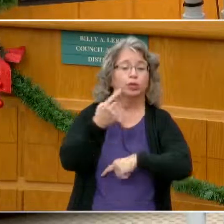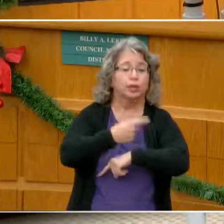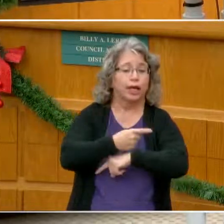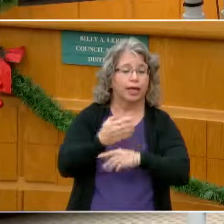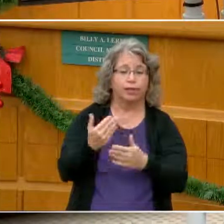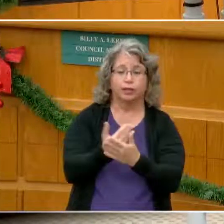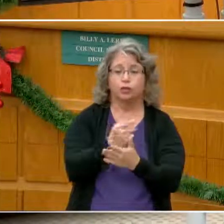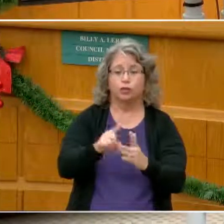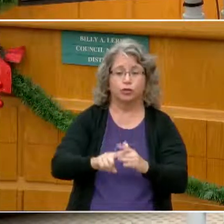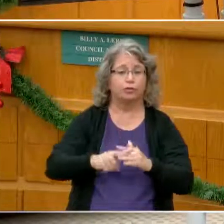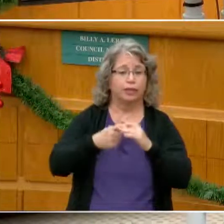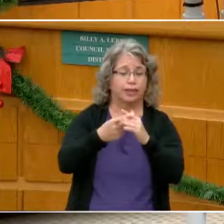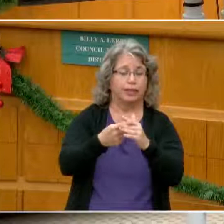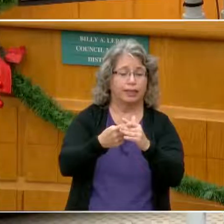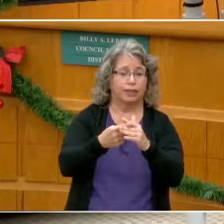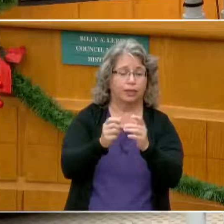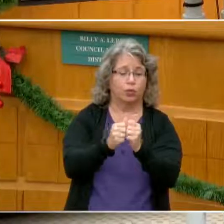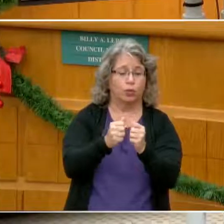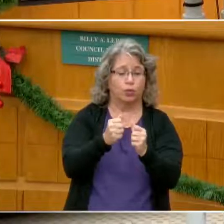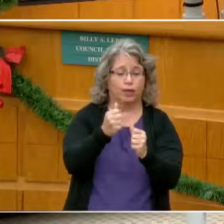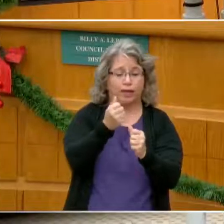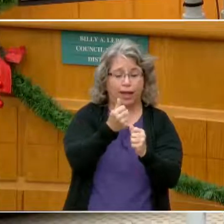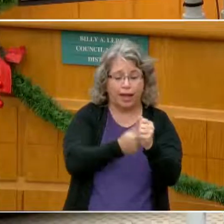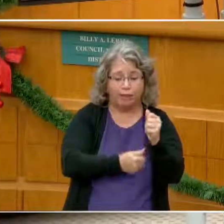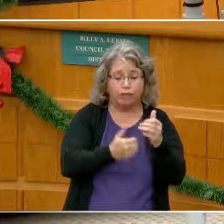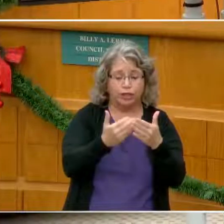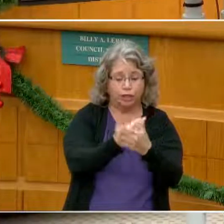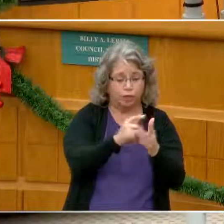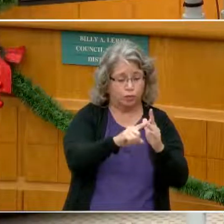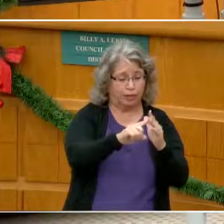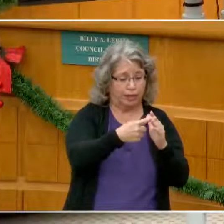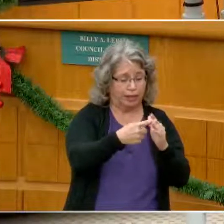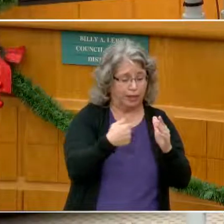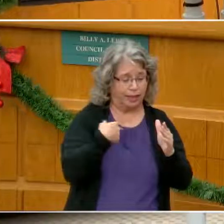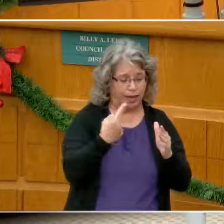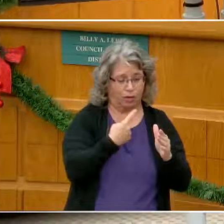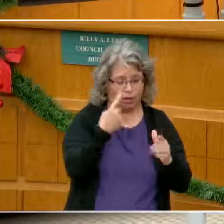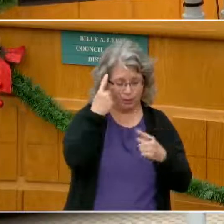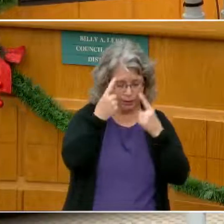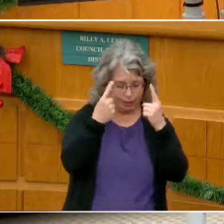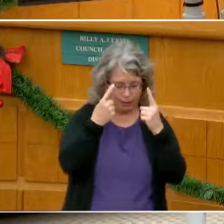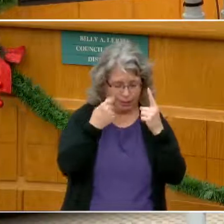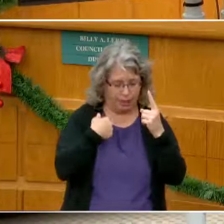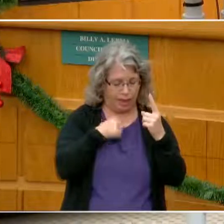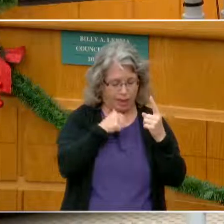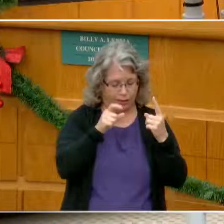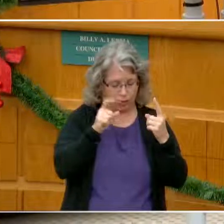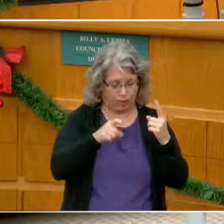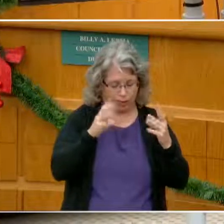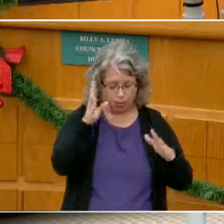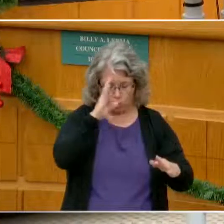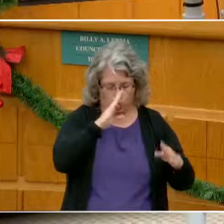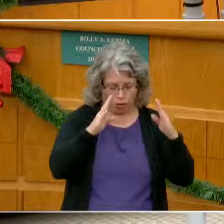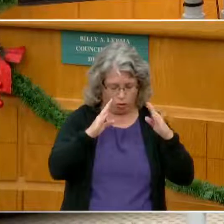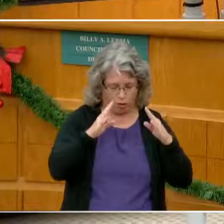each new beginning, I think to myself, I don't need to be worried about what I want. I need to be thankful and count my